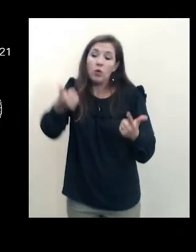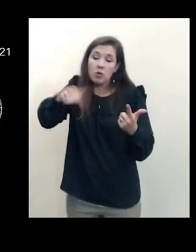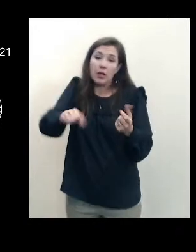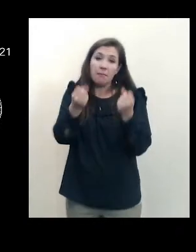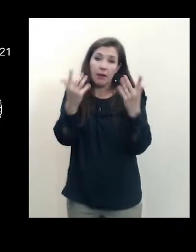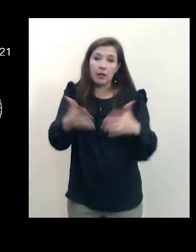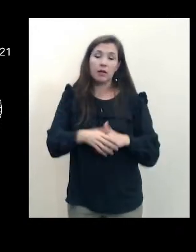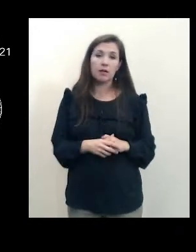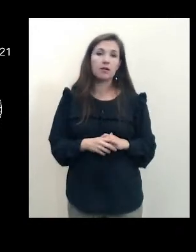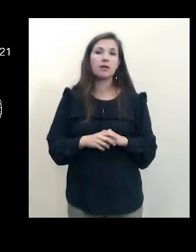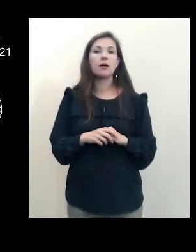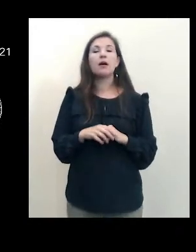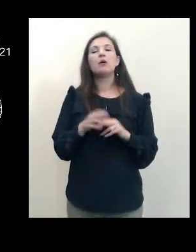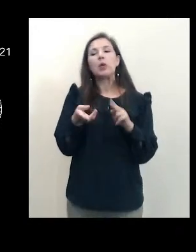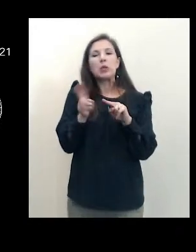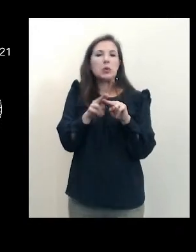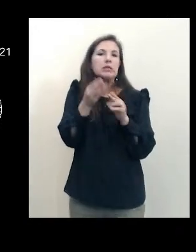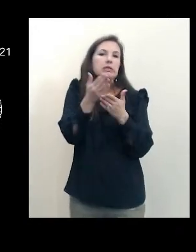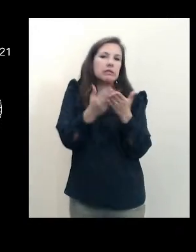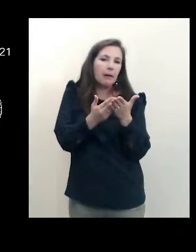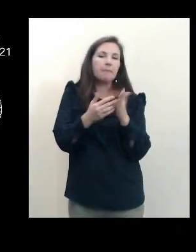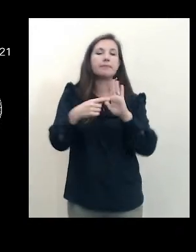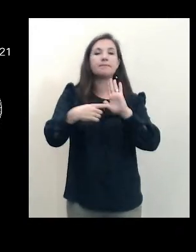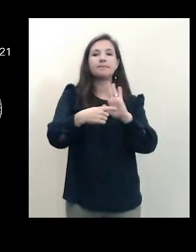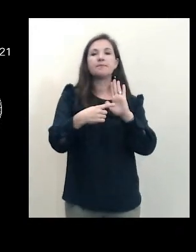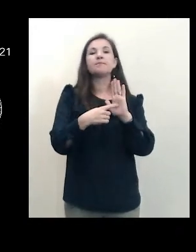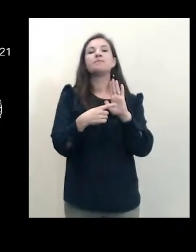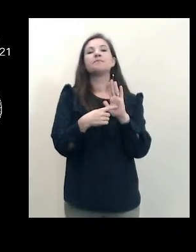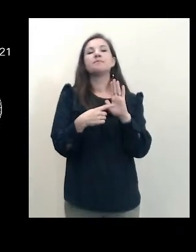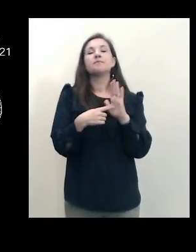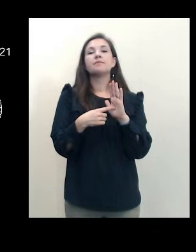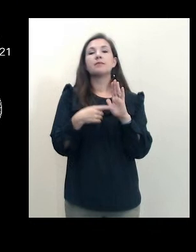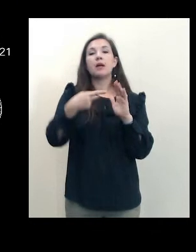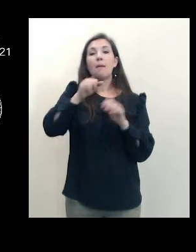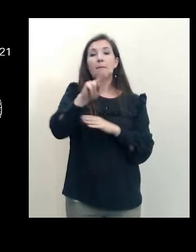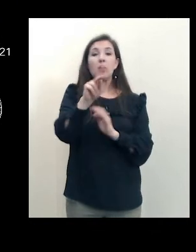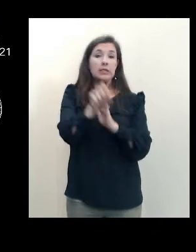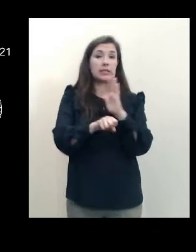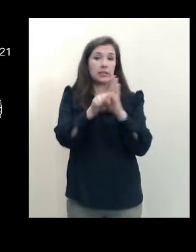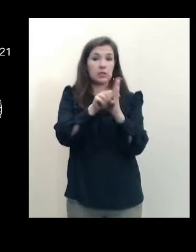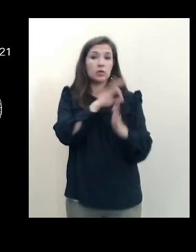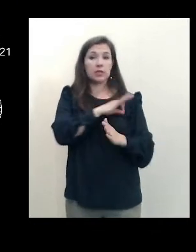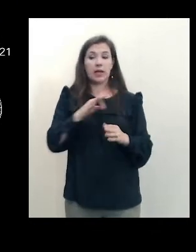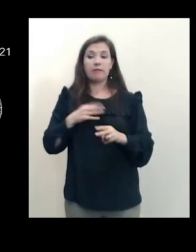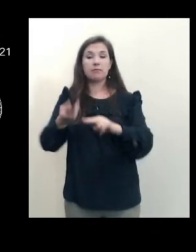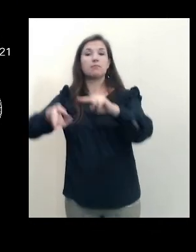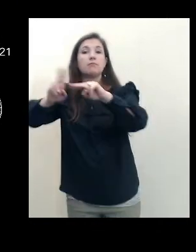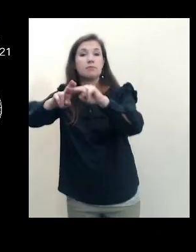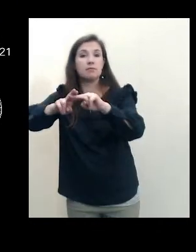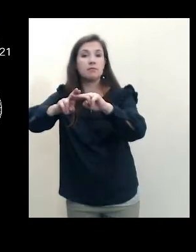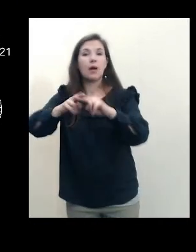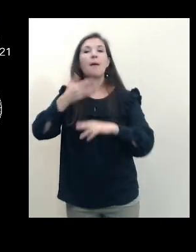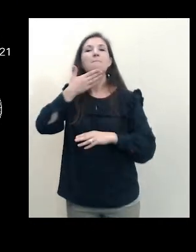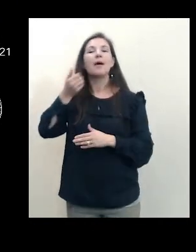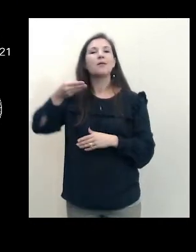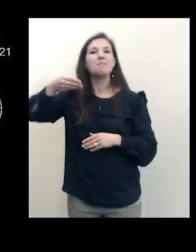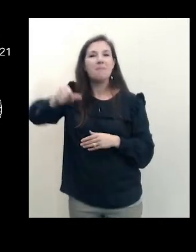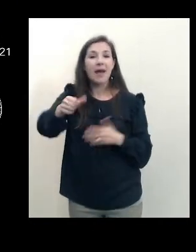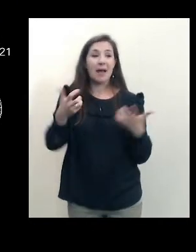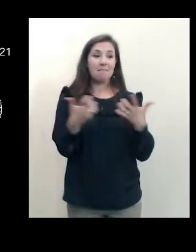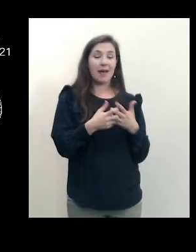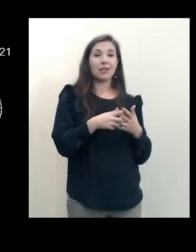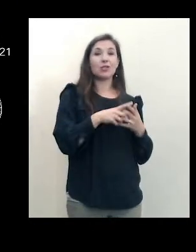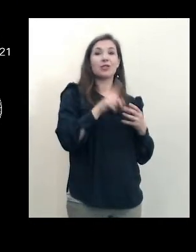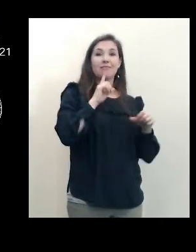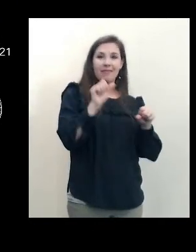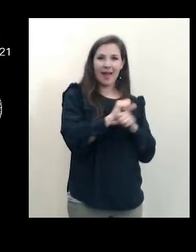few. But we did increase others, including we're doing an overhaul of the park seasonal staff to better pay and match the real minimum